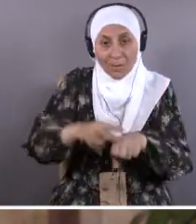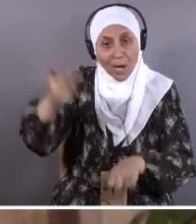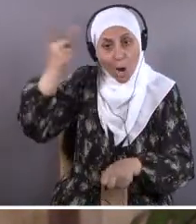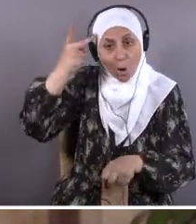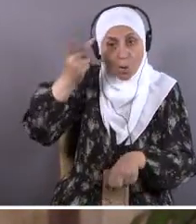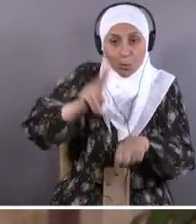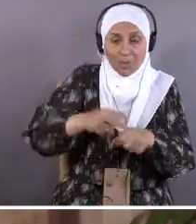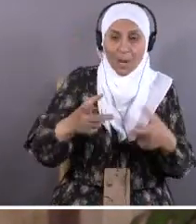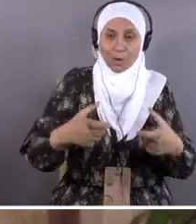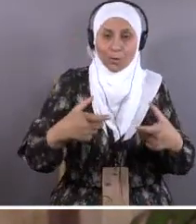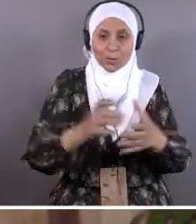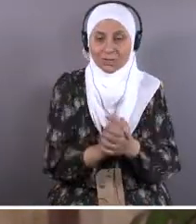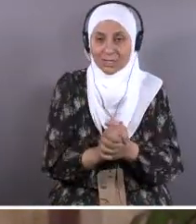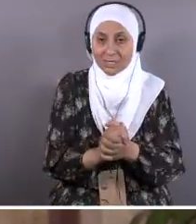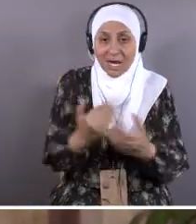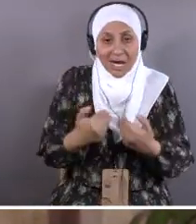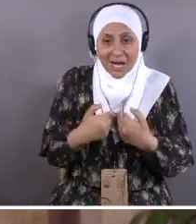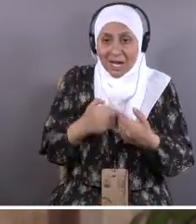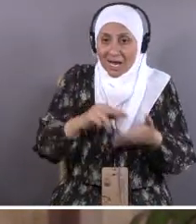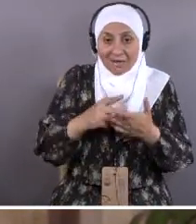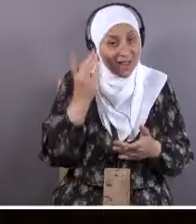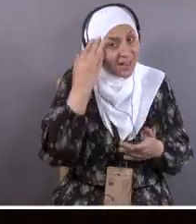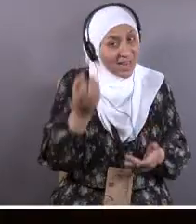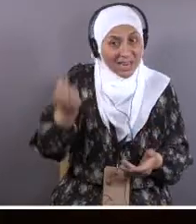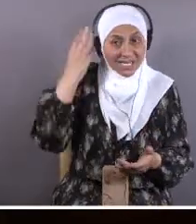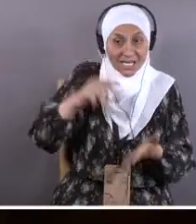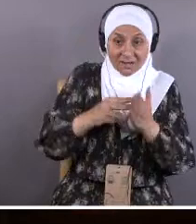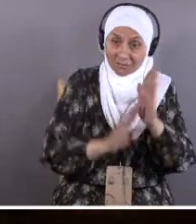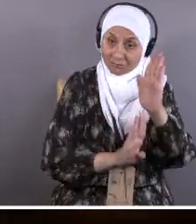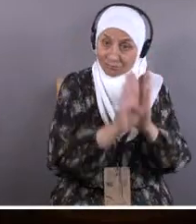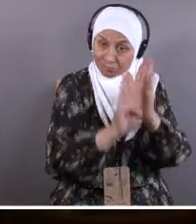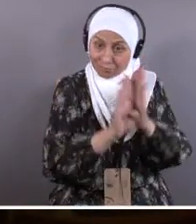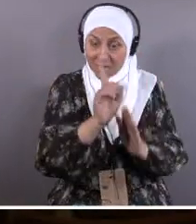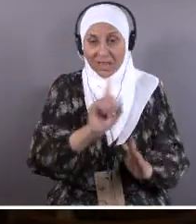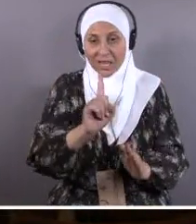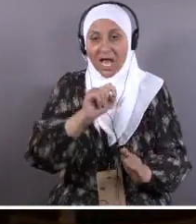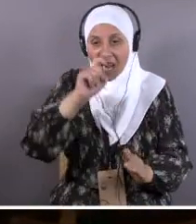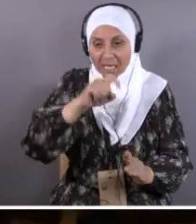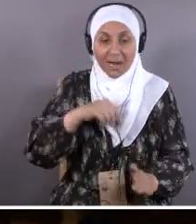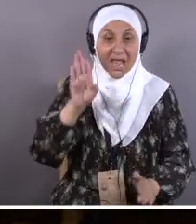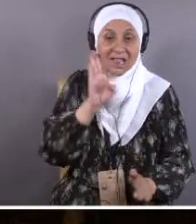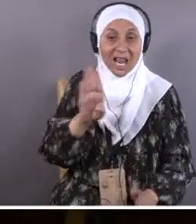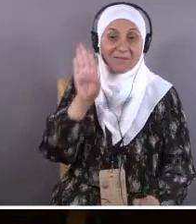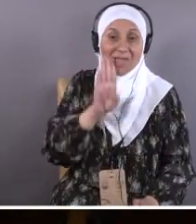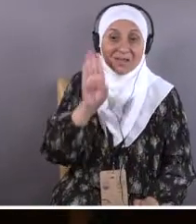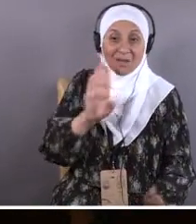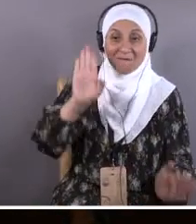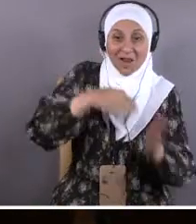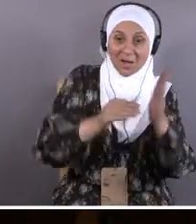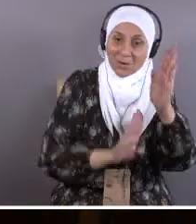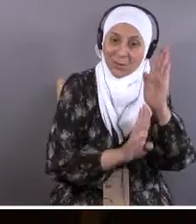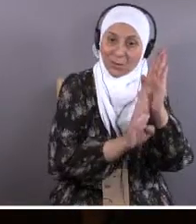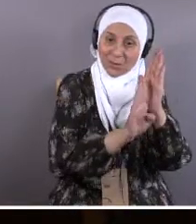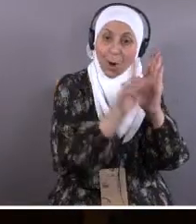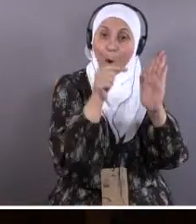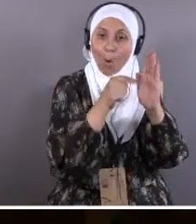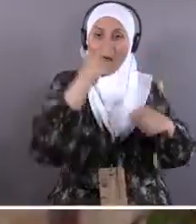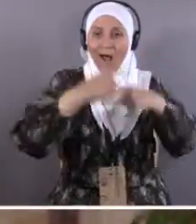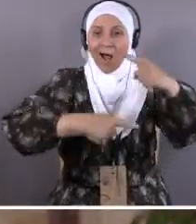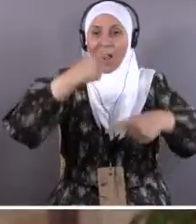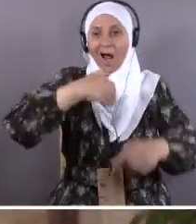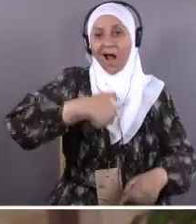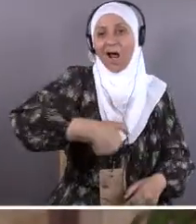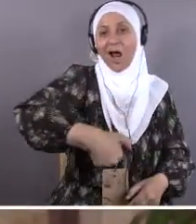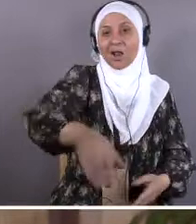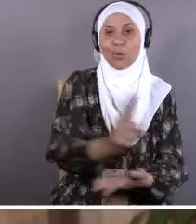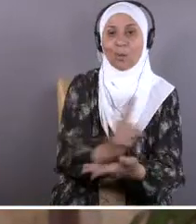cannot ignore progress, but rather learn to make future progress environmentally and socially sustainable.